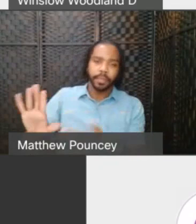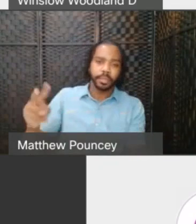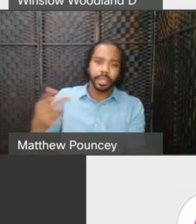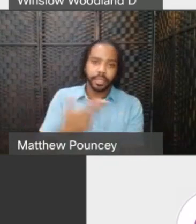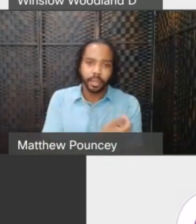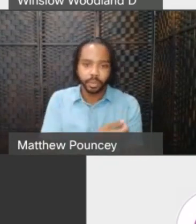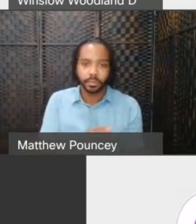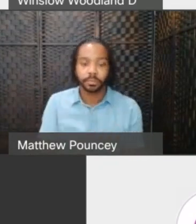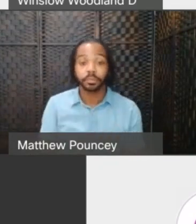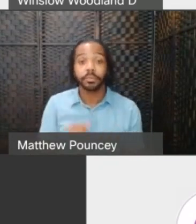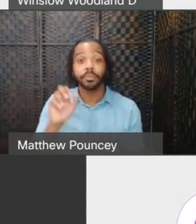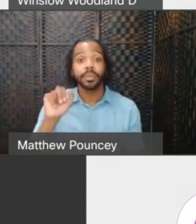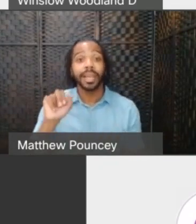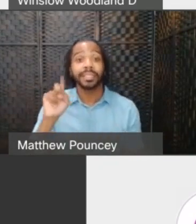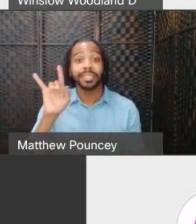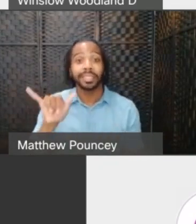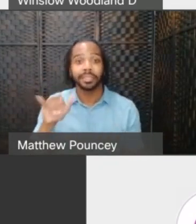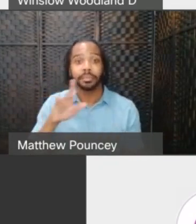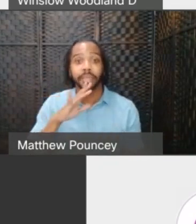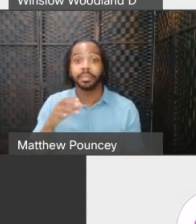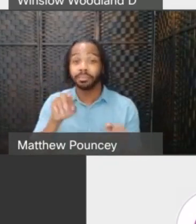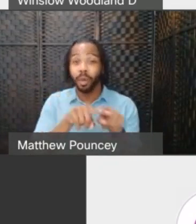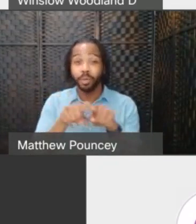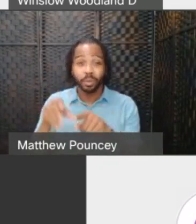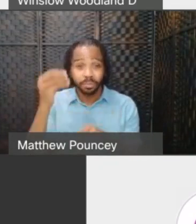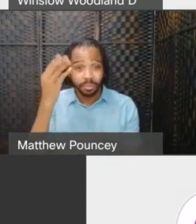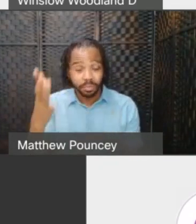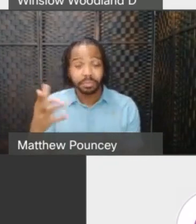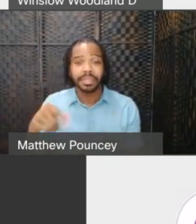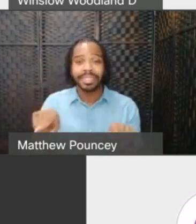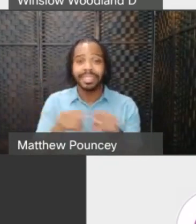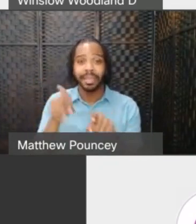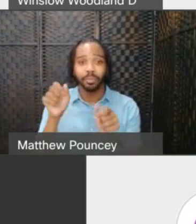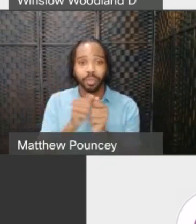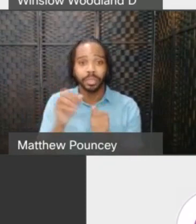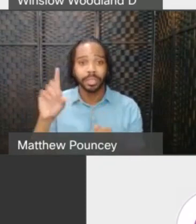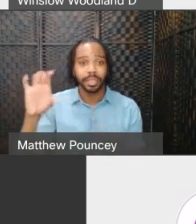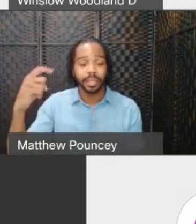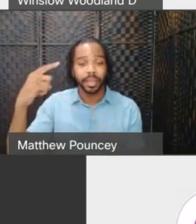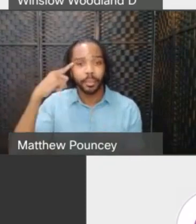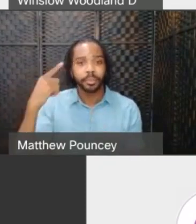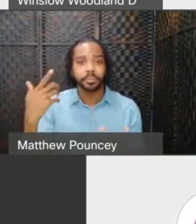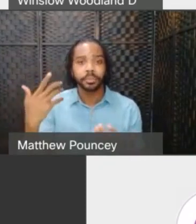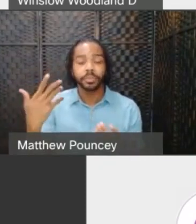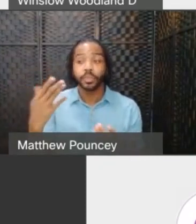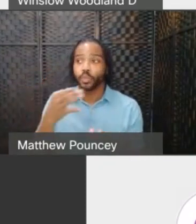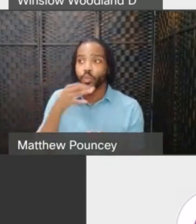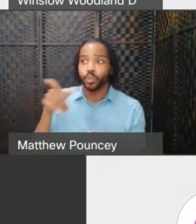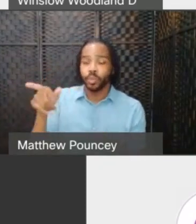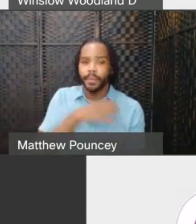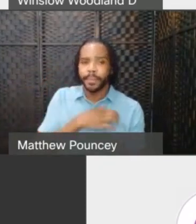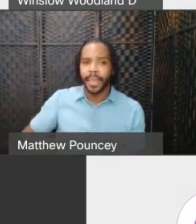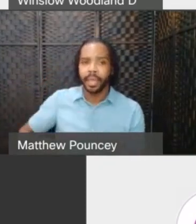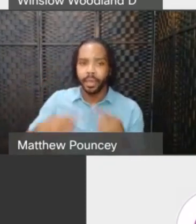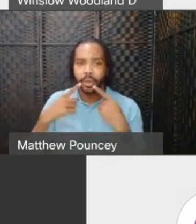And just so people know, that's the same, for district government, as soon as the mayor's order came